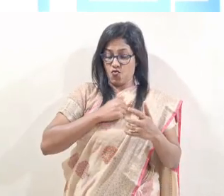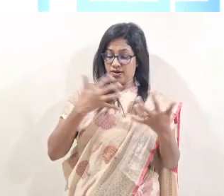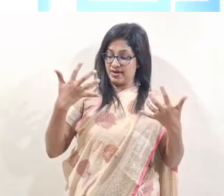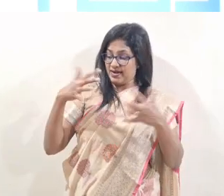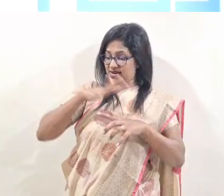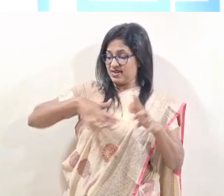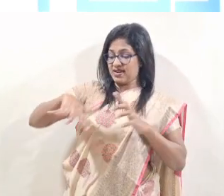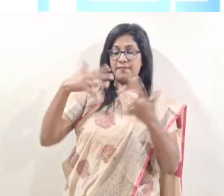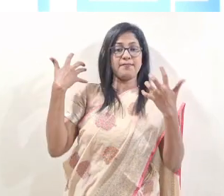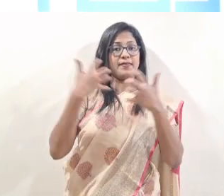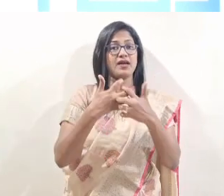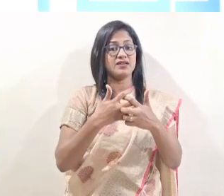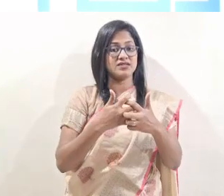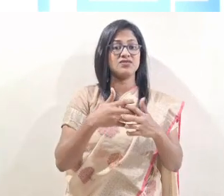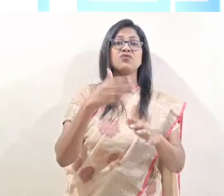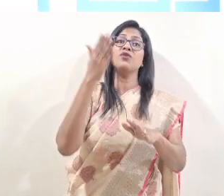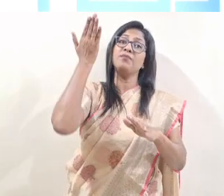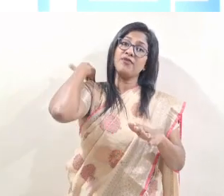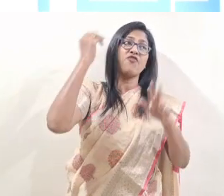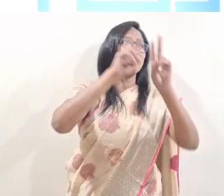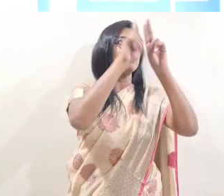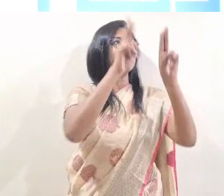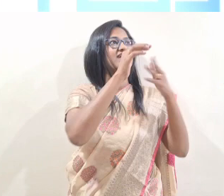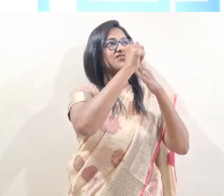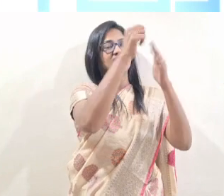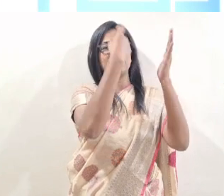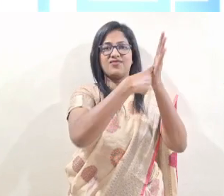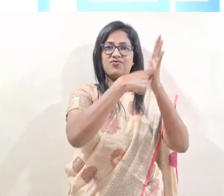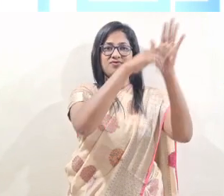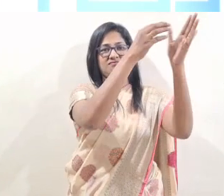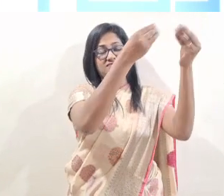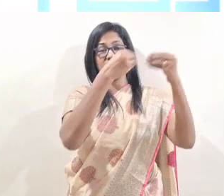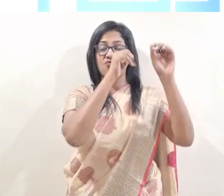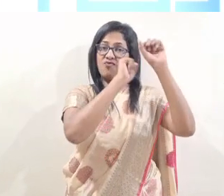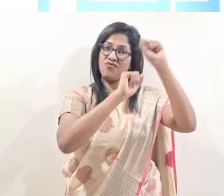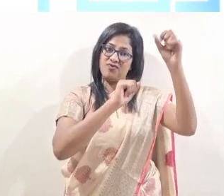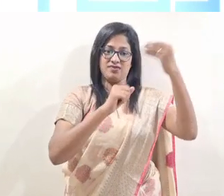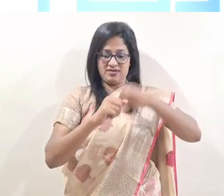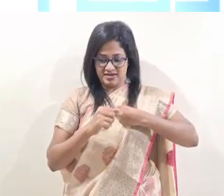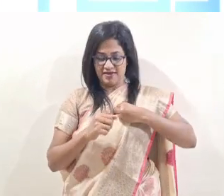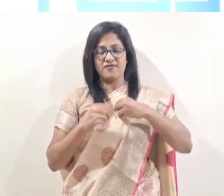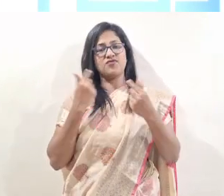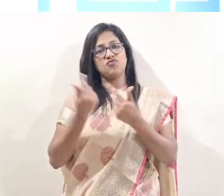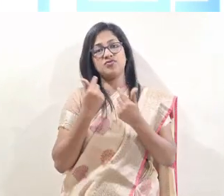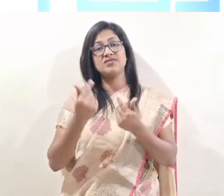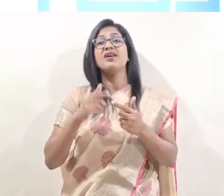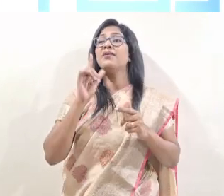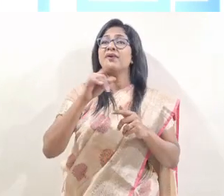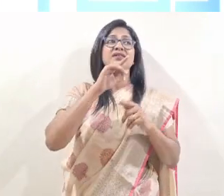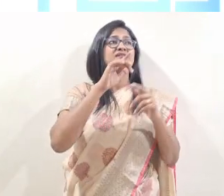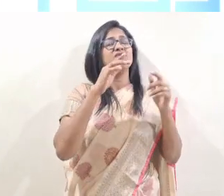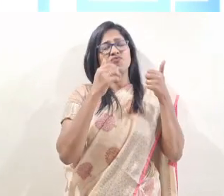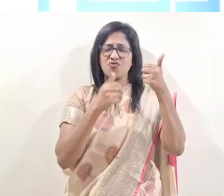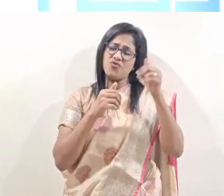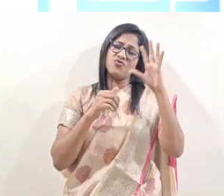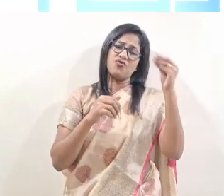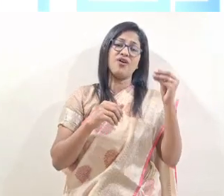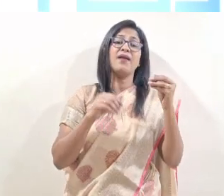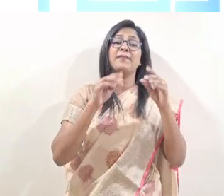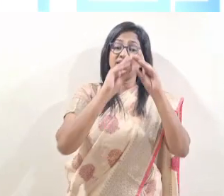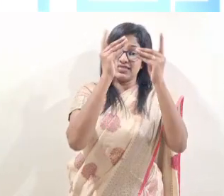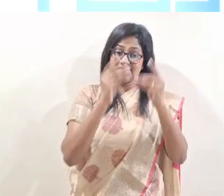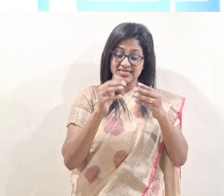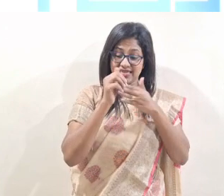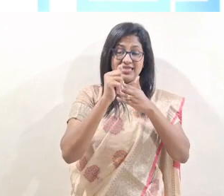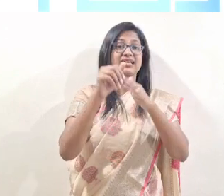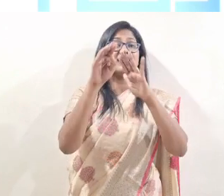own conditions. So far, we were using international guidelines. They're good, fine, but then there are many things which were, because see, design